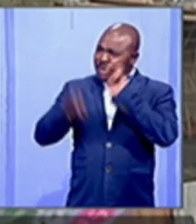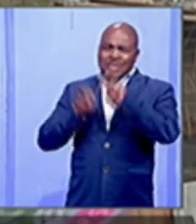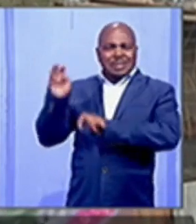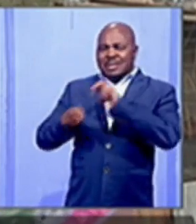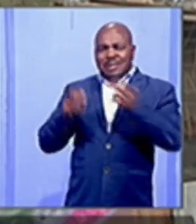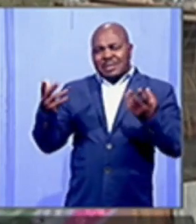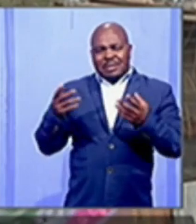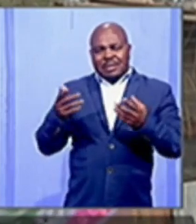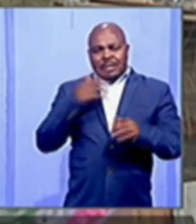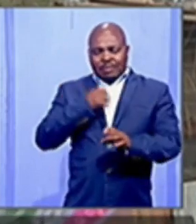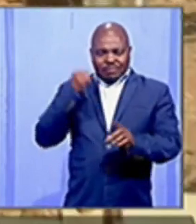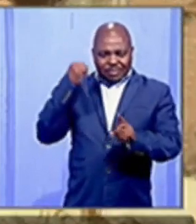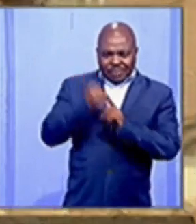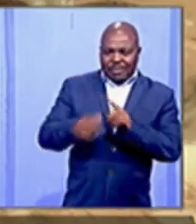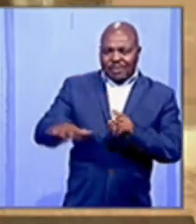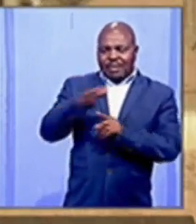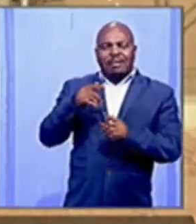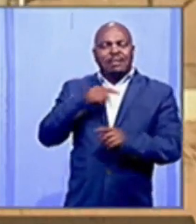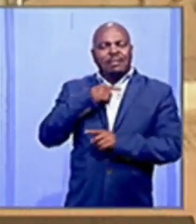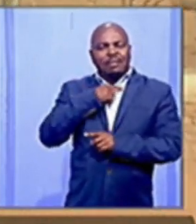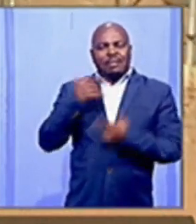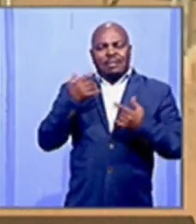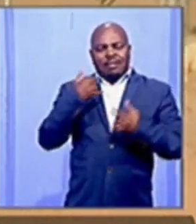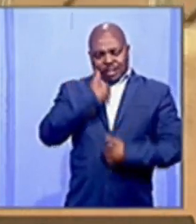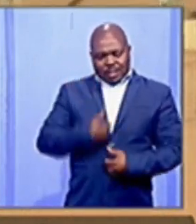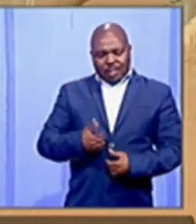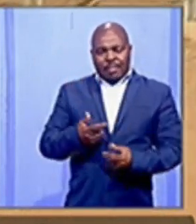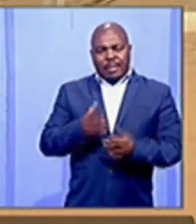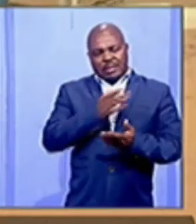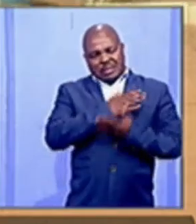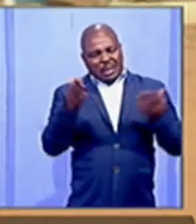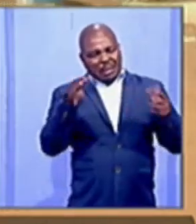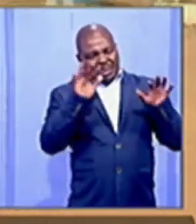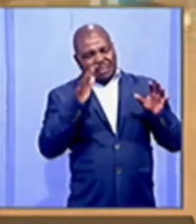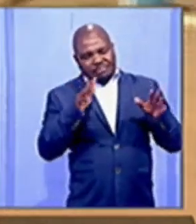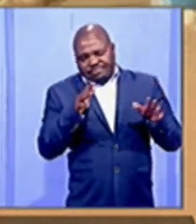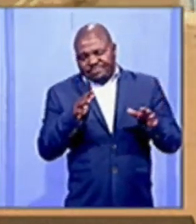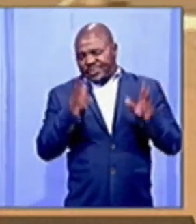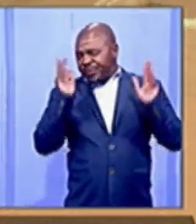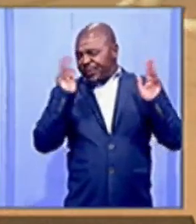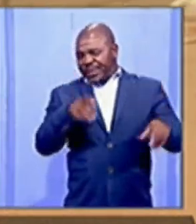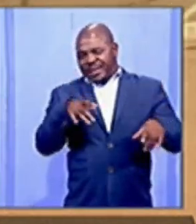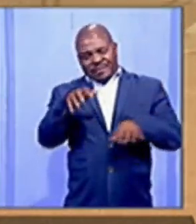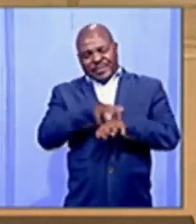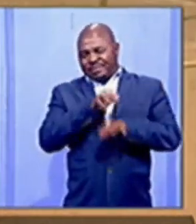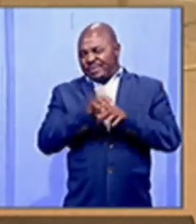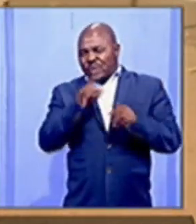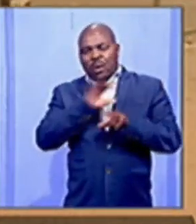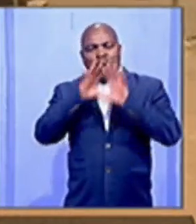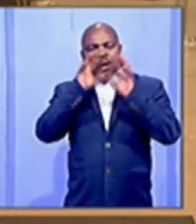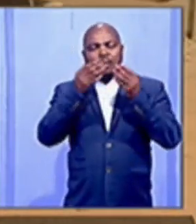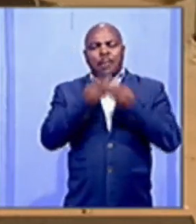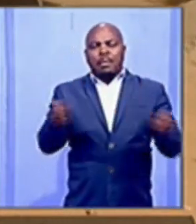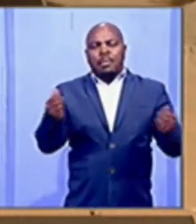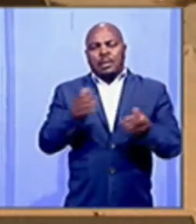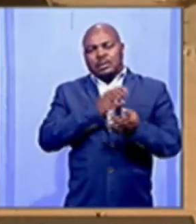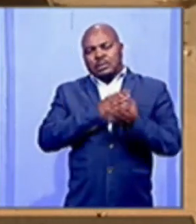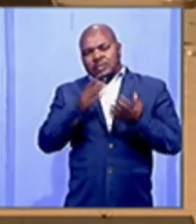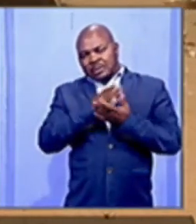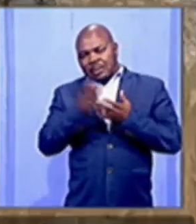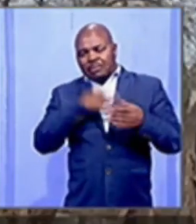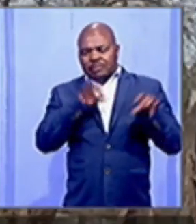ba di tlhabela teng mo tsetsemo. Barui ba bangwe ba tlogetse go rua gonne ba utsweditswe leruo lotlhe fa ba bangwe bona ba santse ba le mo manokonokong a bogodi